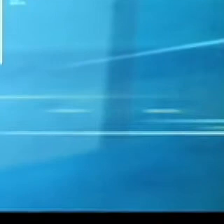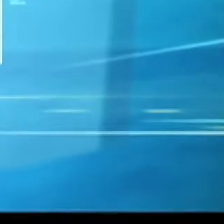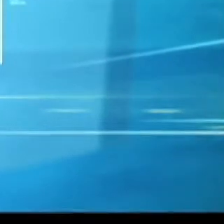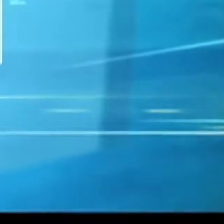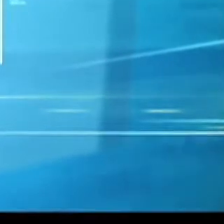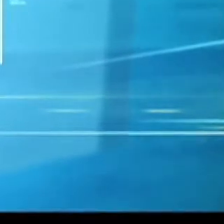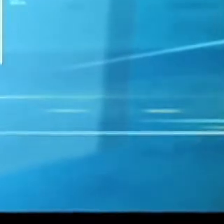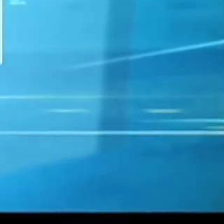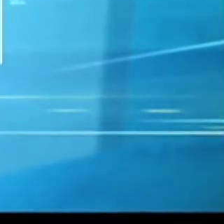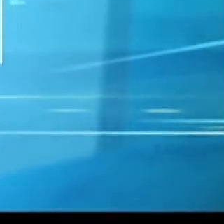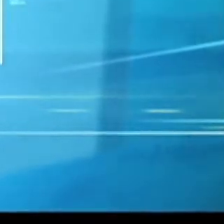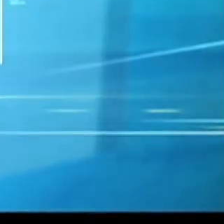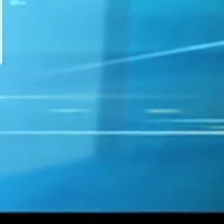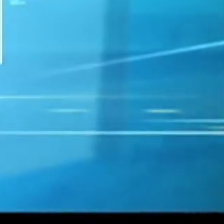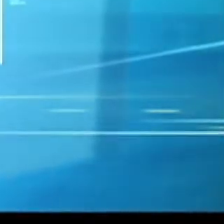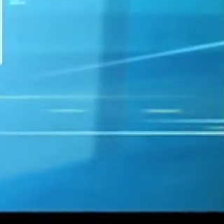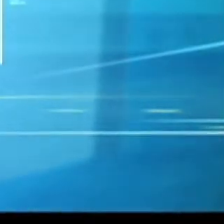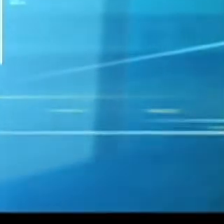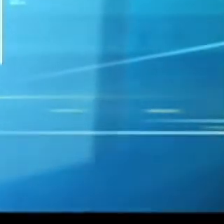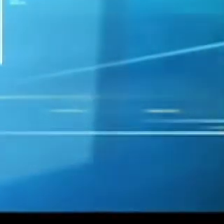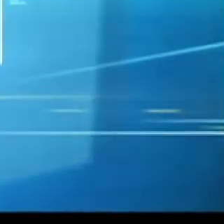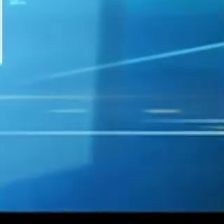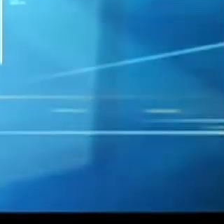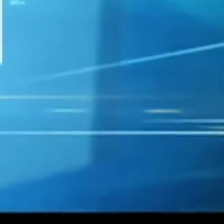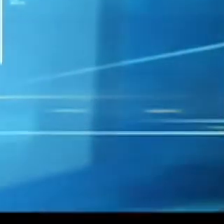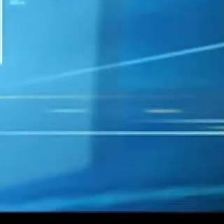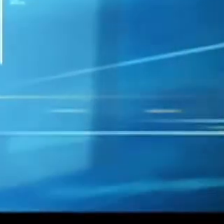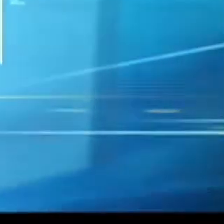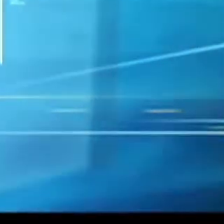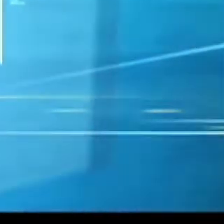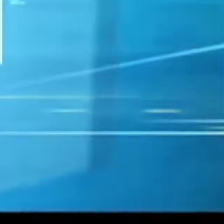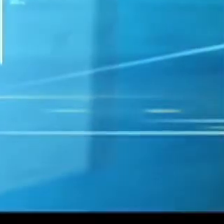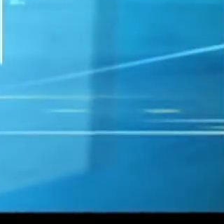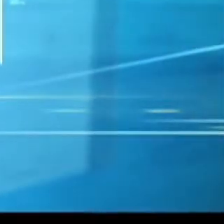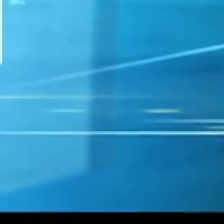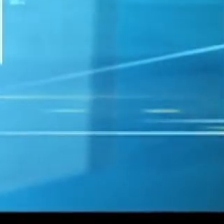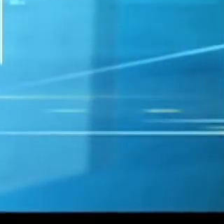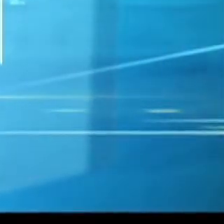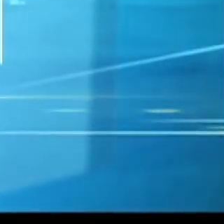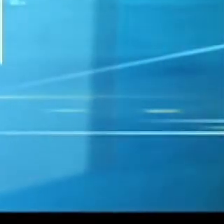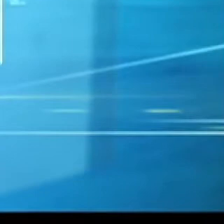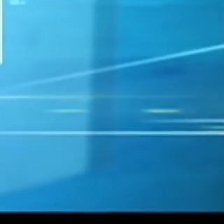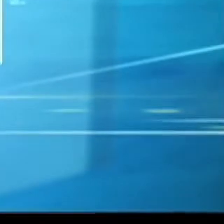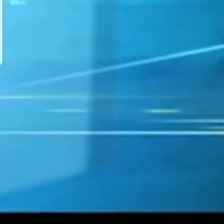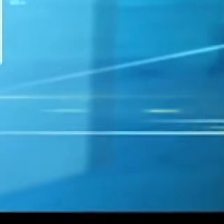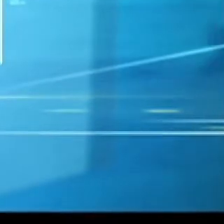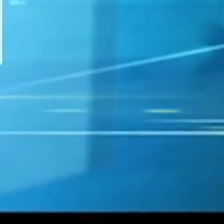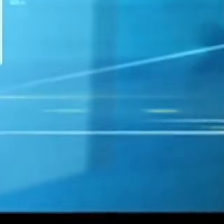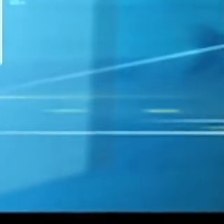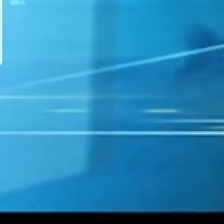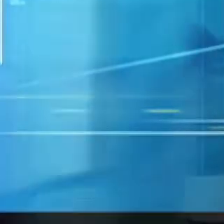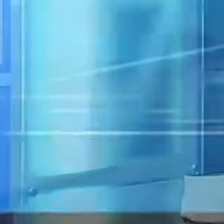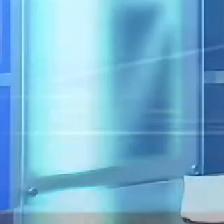This portion of the news is brought to you by Shell Helix Ultra. Performance you can see.